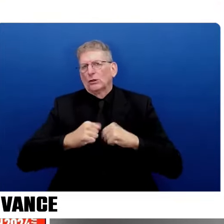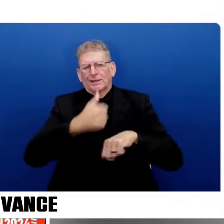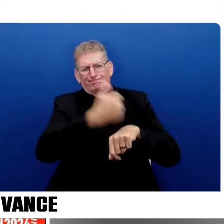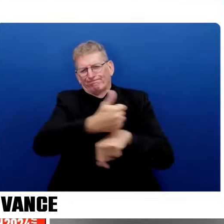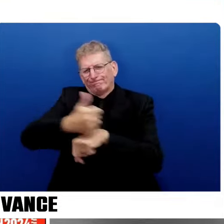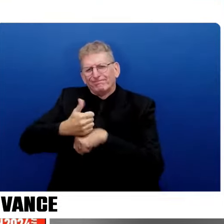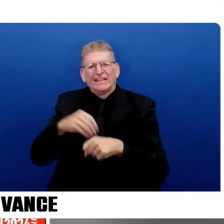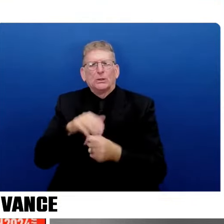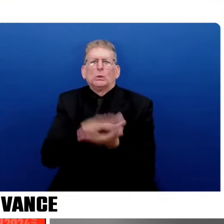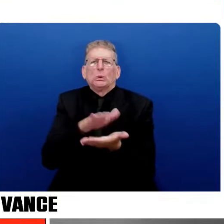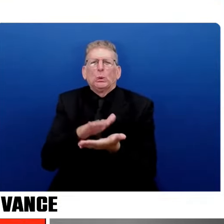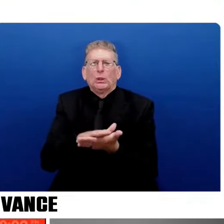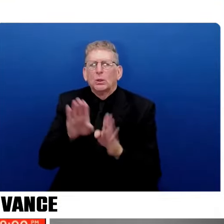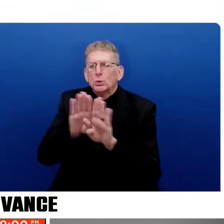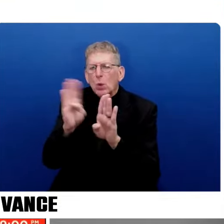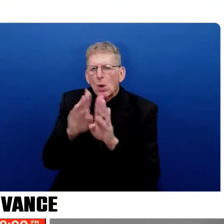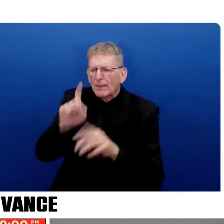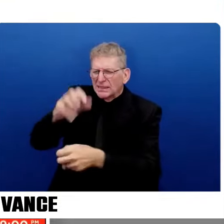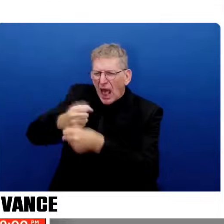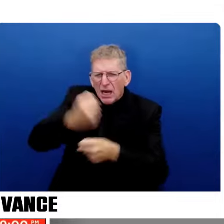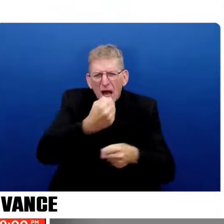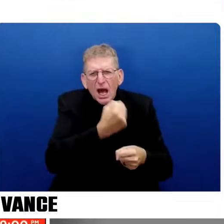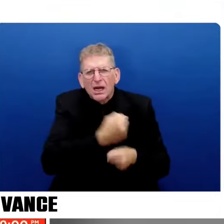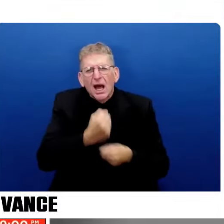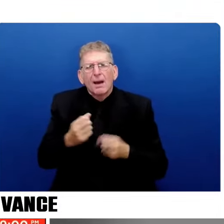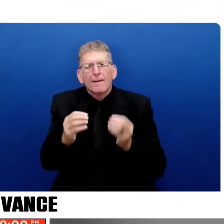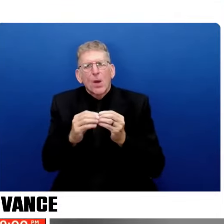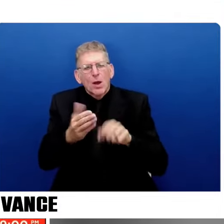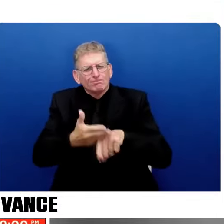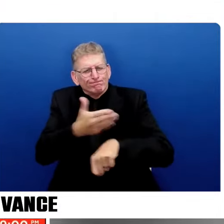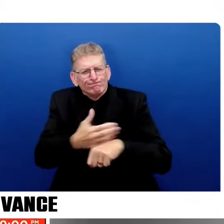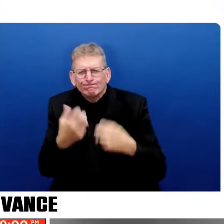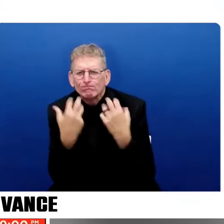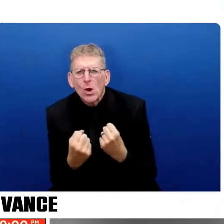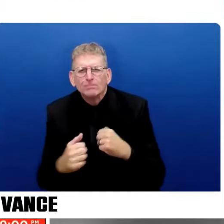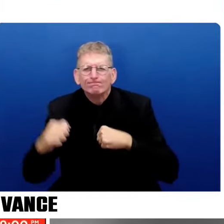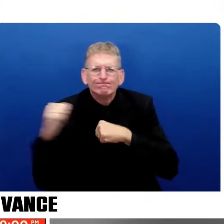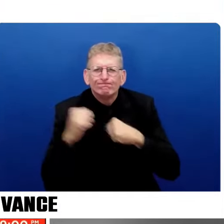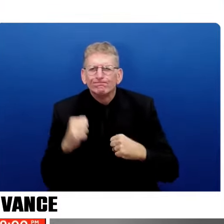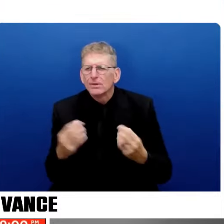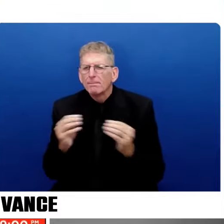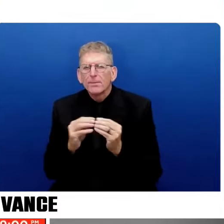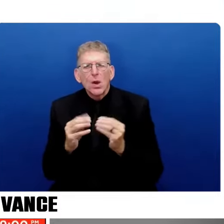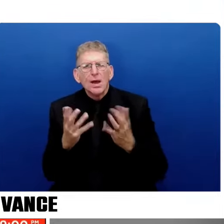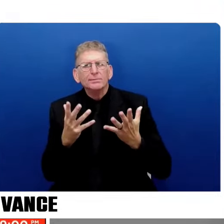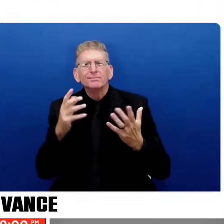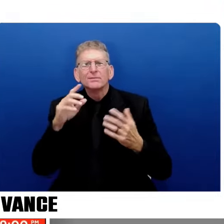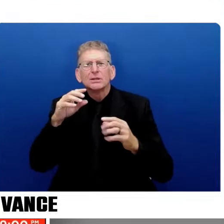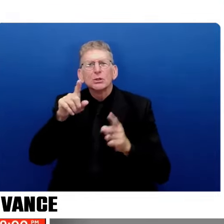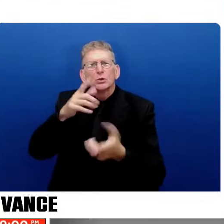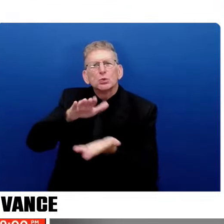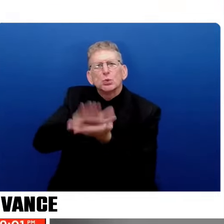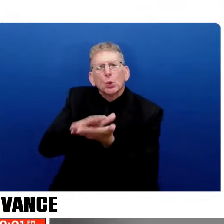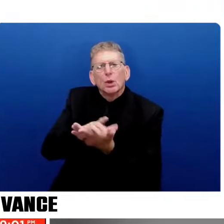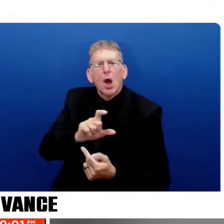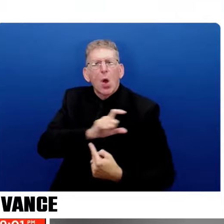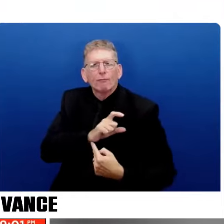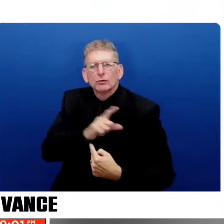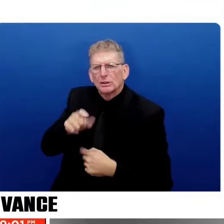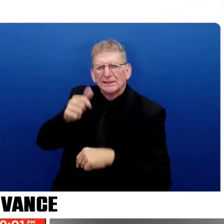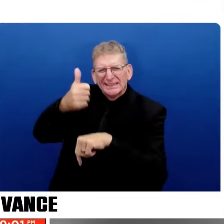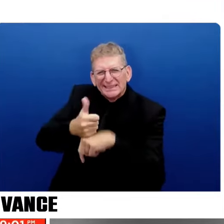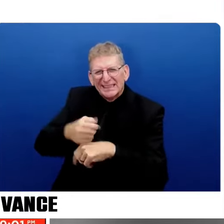We've got to make the windows stronger. And of course, we've got to increase school resource officers, because the idea that we can magically wave a wand and take